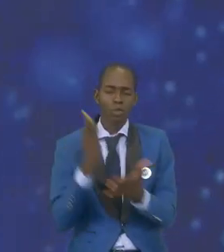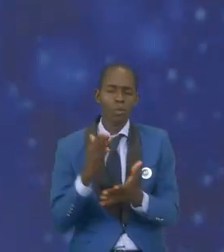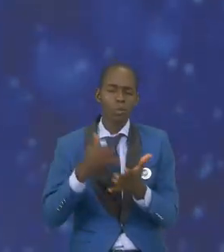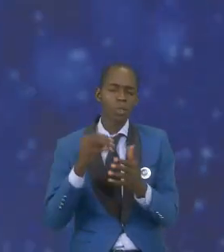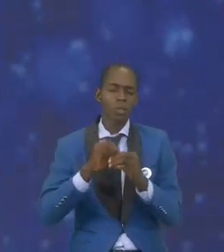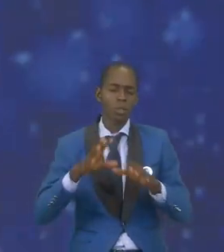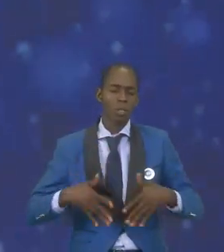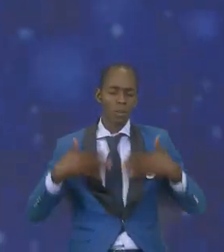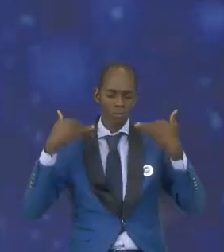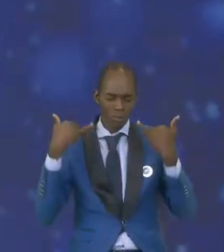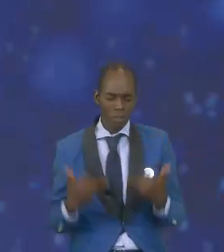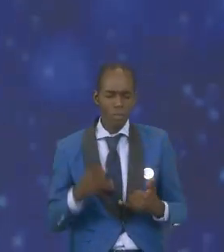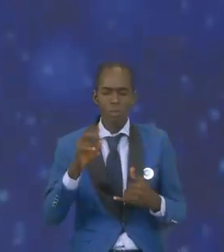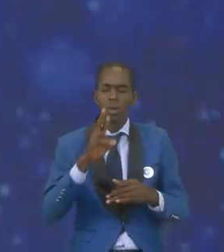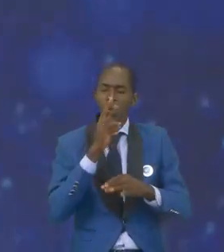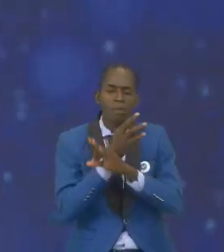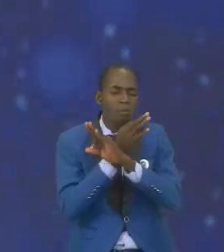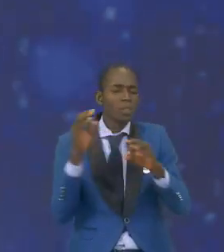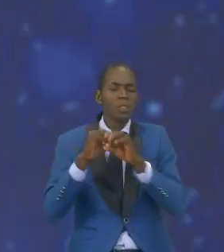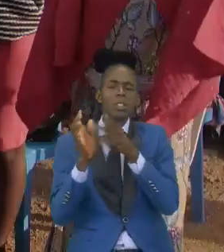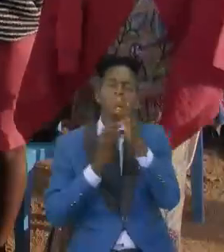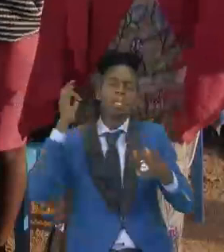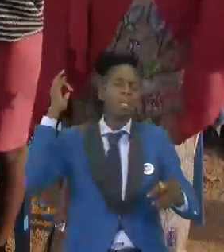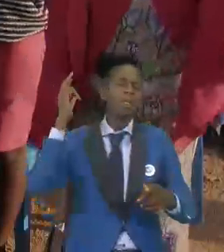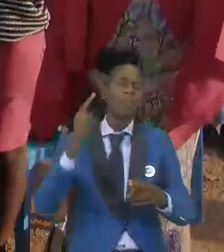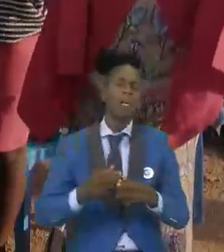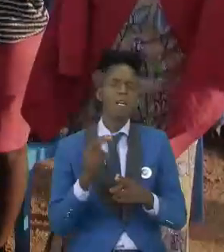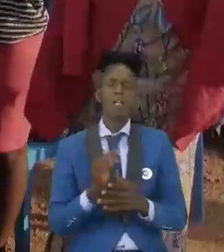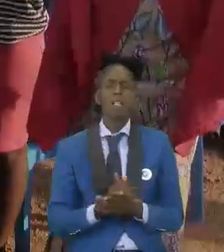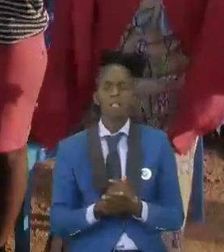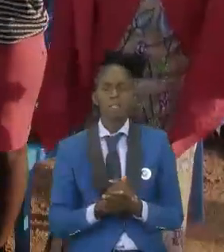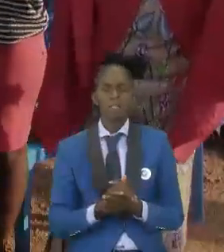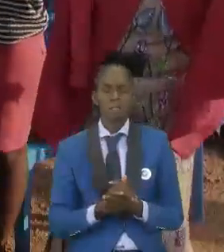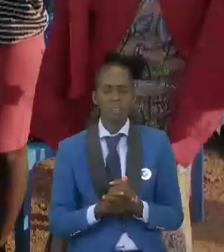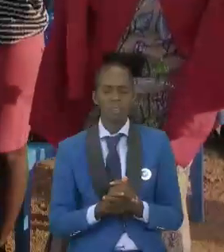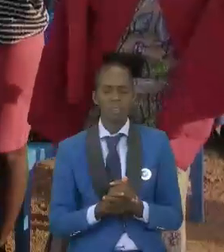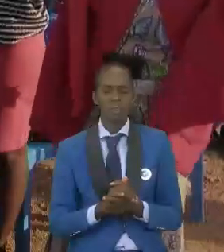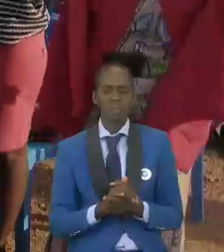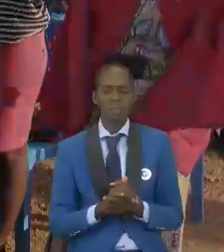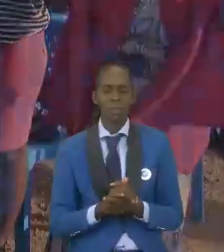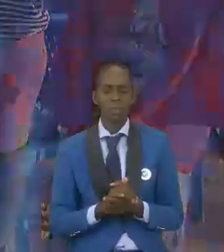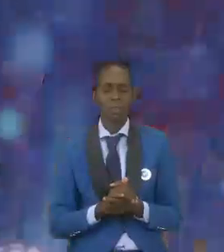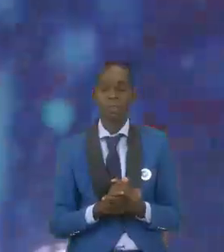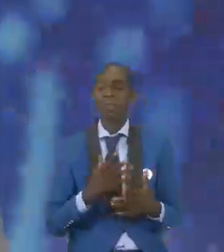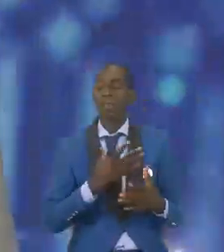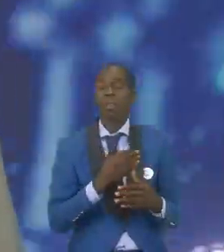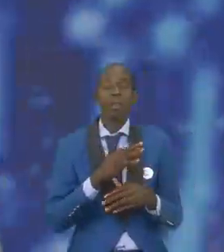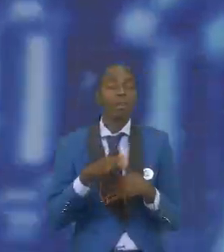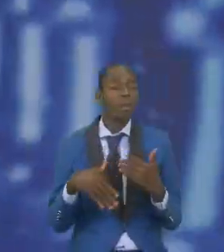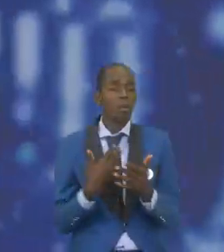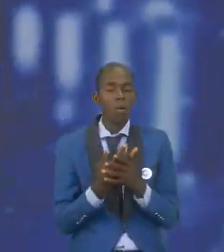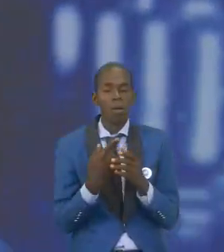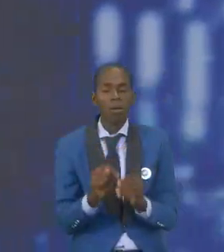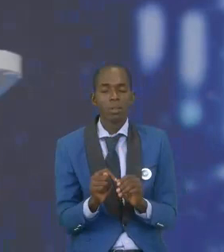right now. You're free in Jesus' name. And all the fears you have